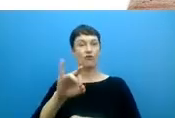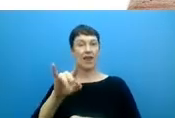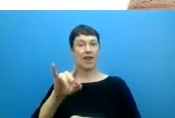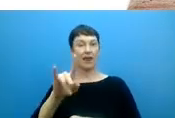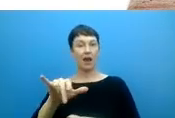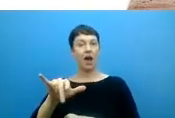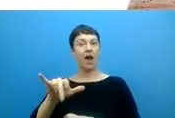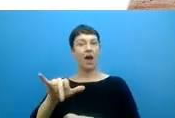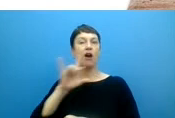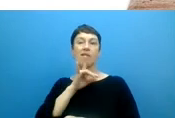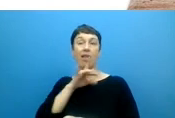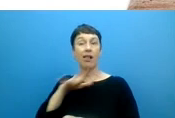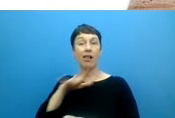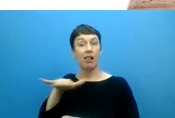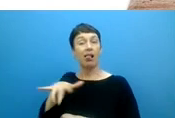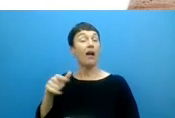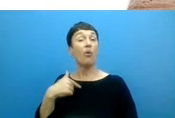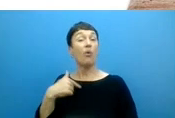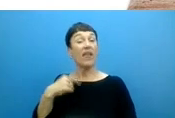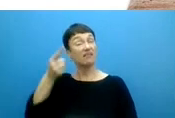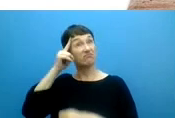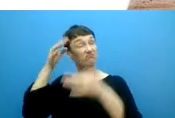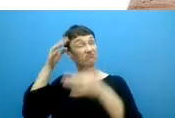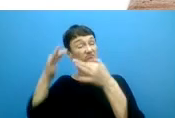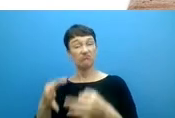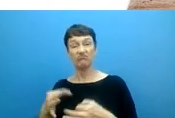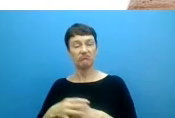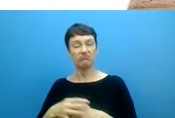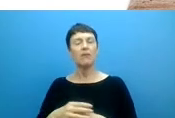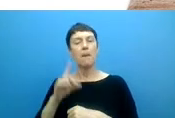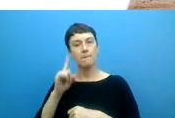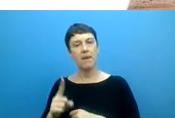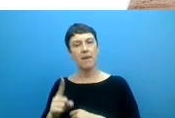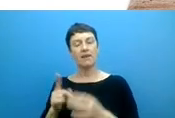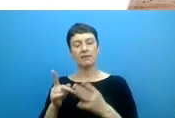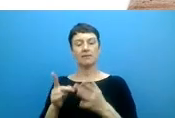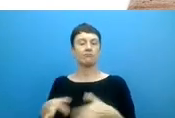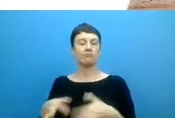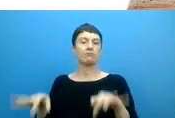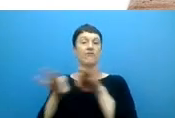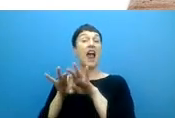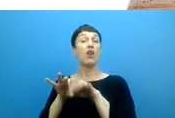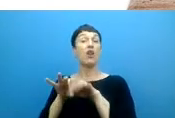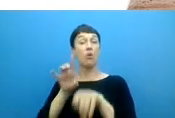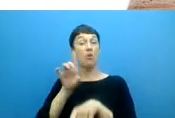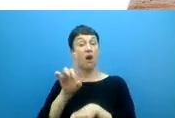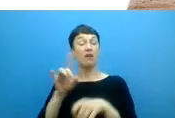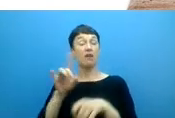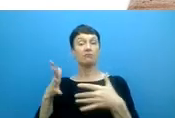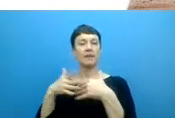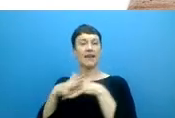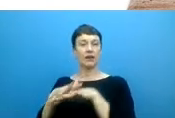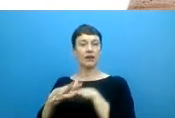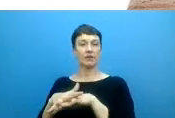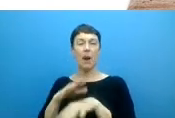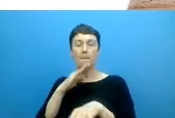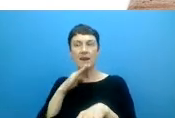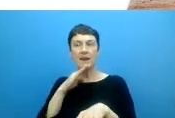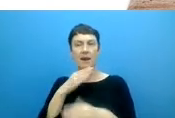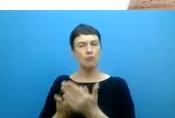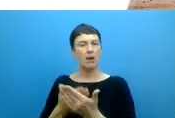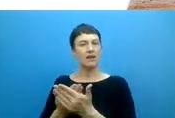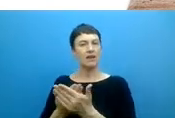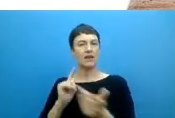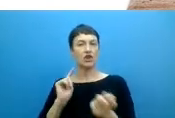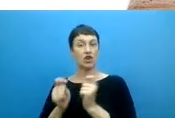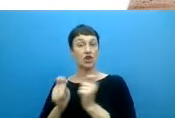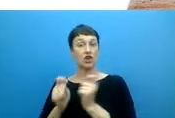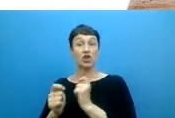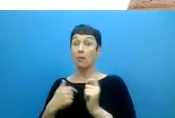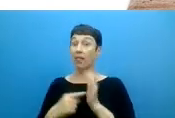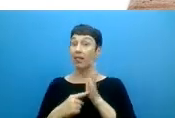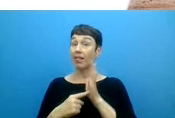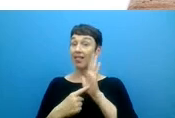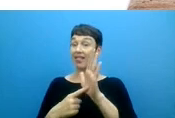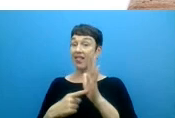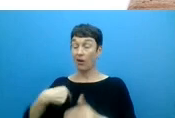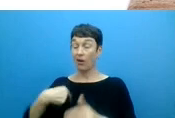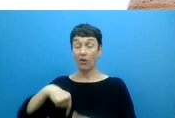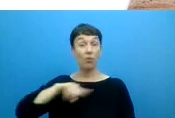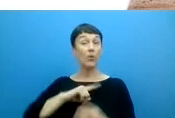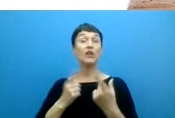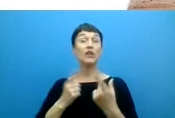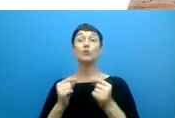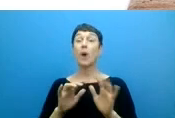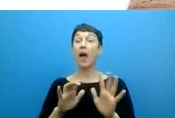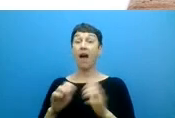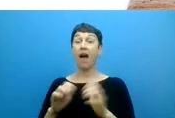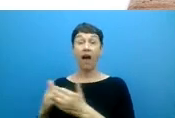in all this terminology and actually miss out on making any practical changes. So I would like to give some examples of things that we've implemented, and I've